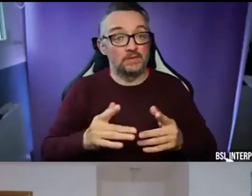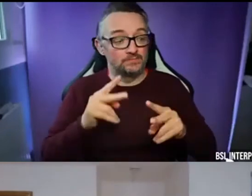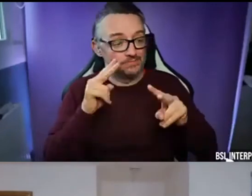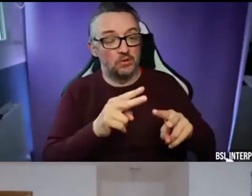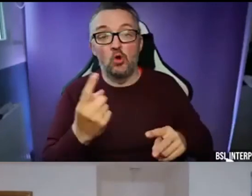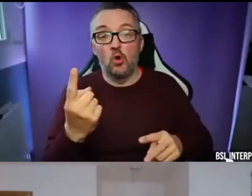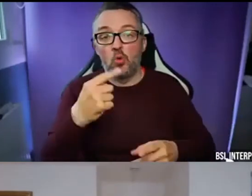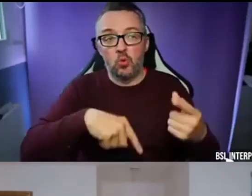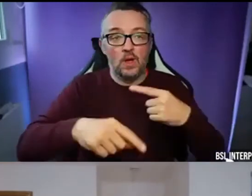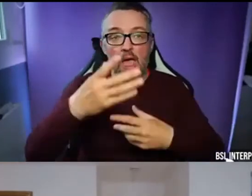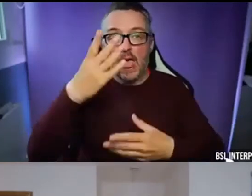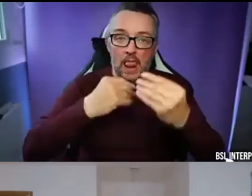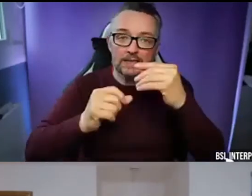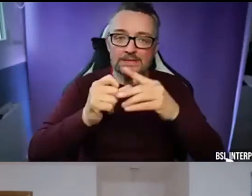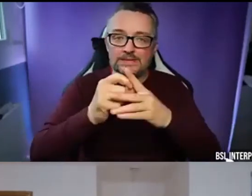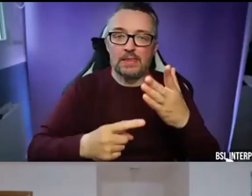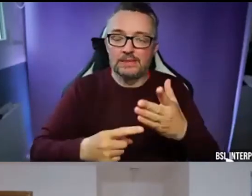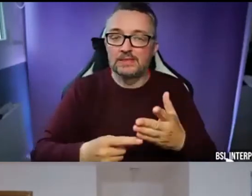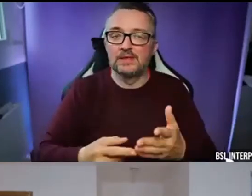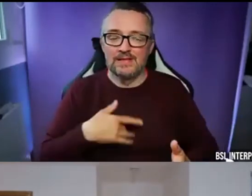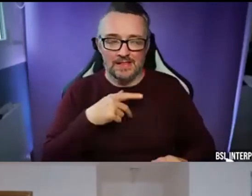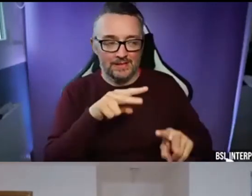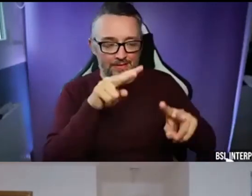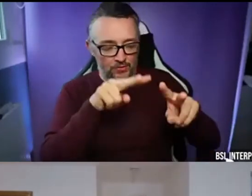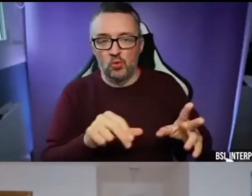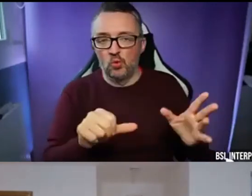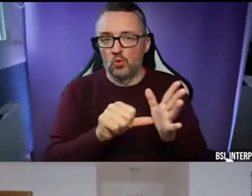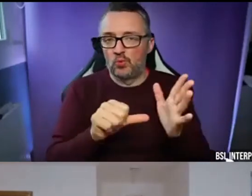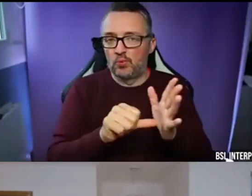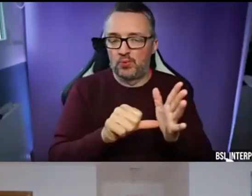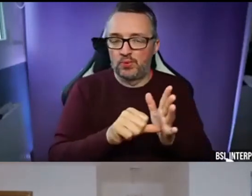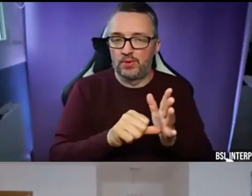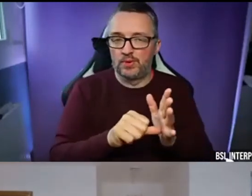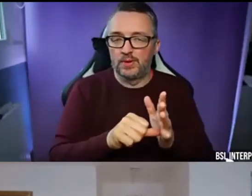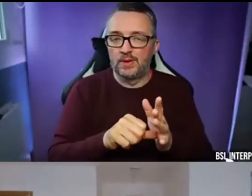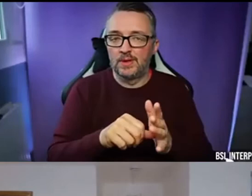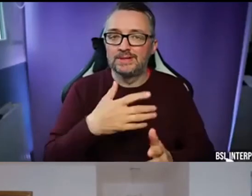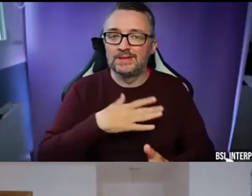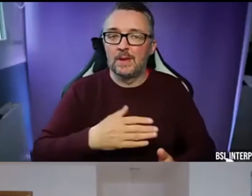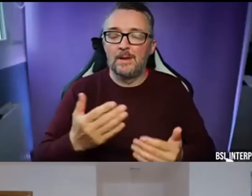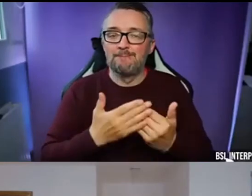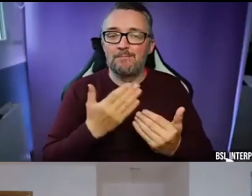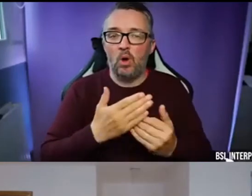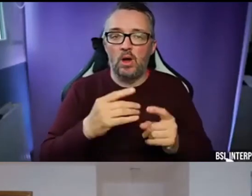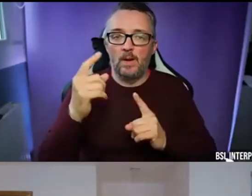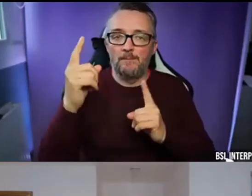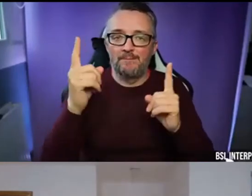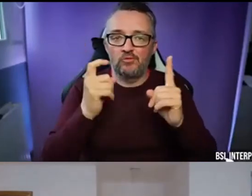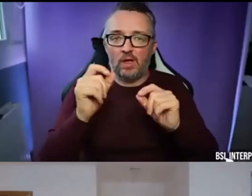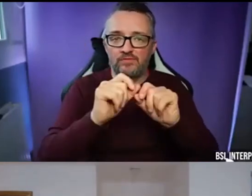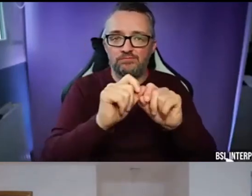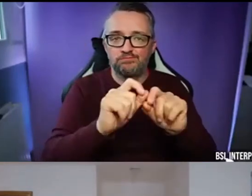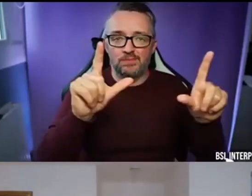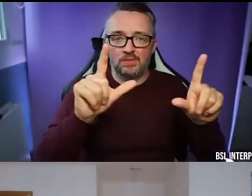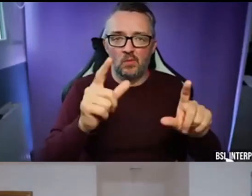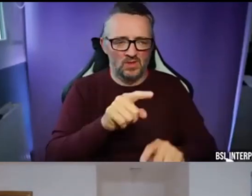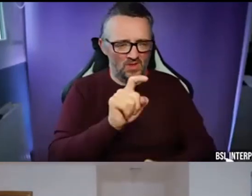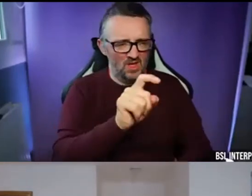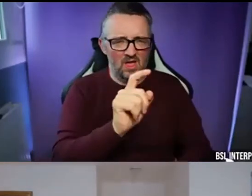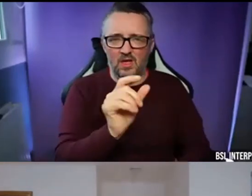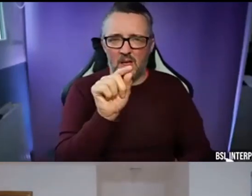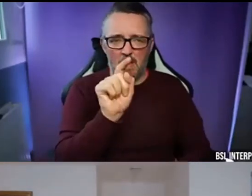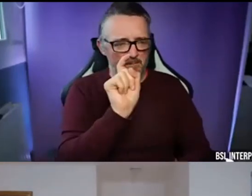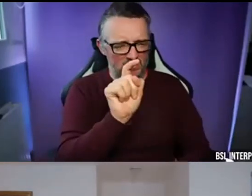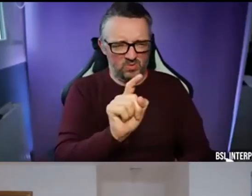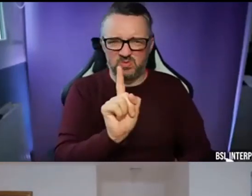difficulties tend to find that quite difficult. There was a desire for more pictorial representation of the functions and buttons in addition